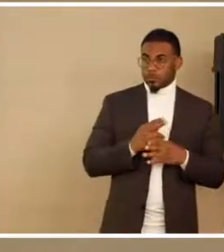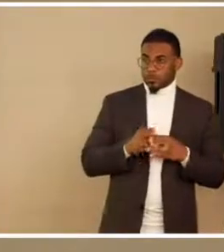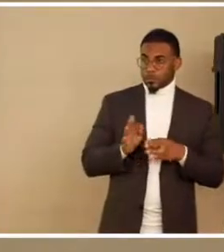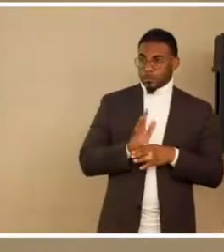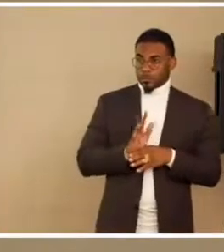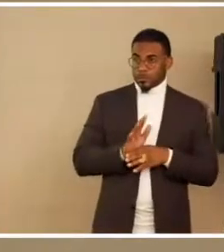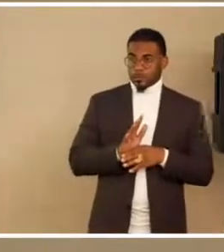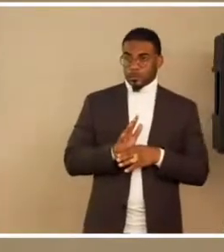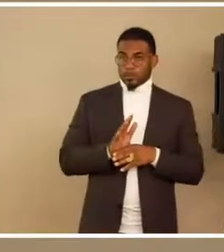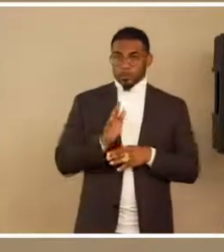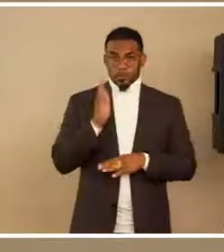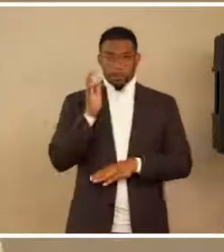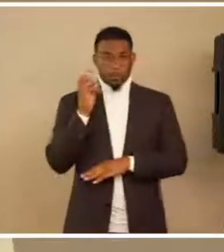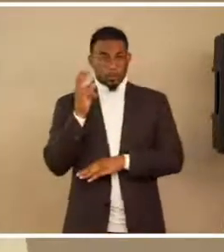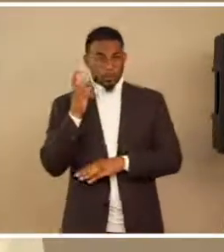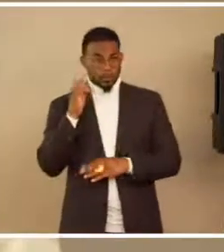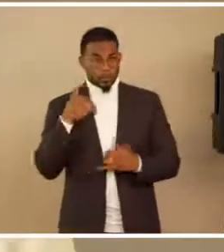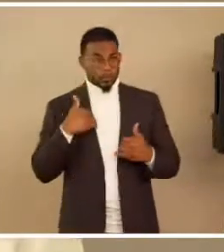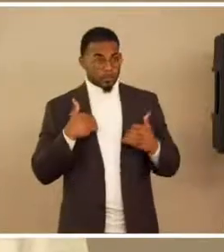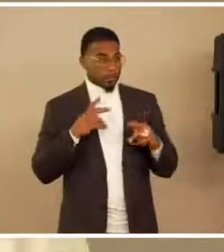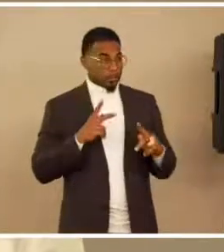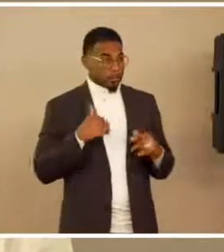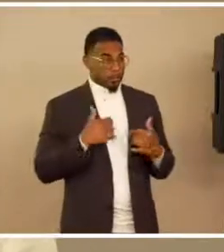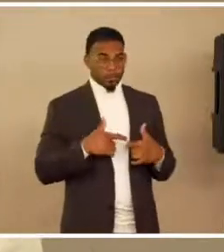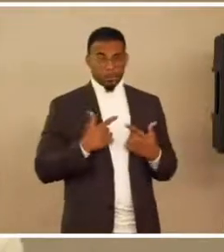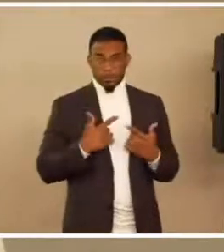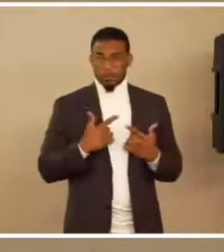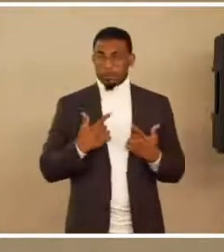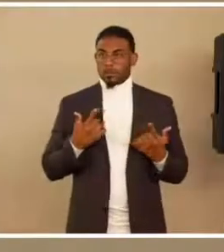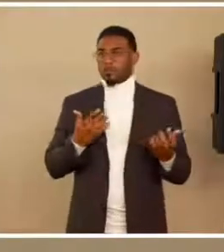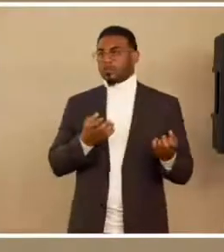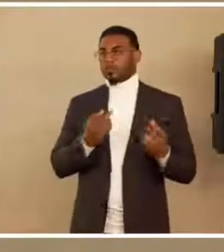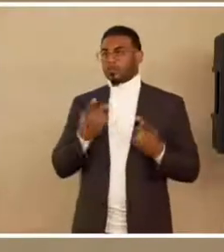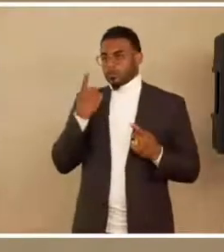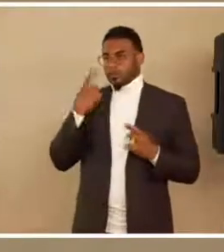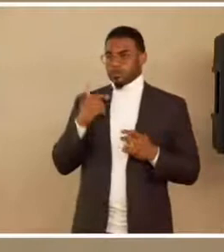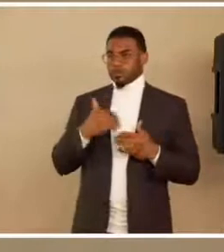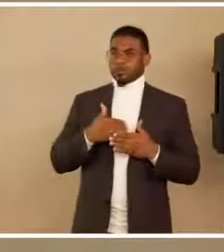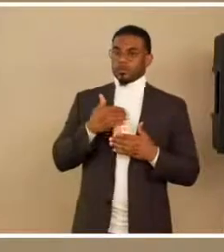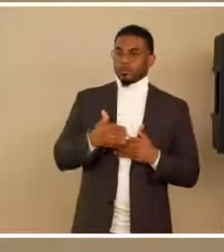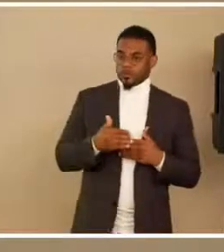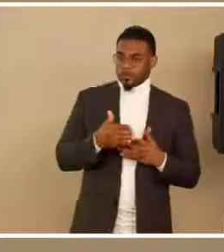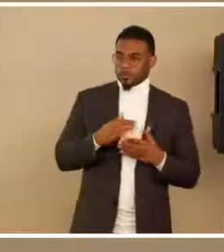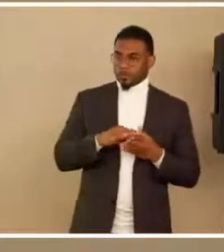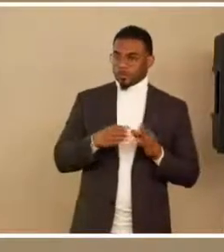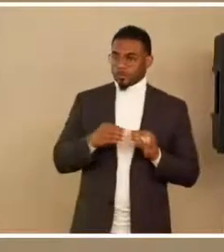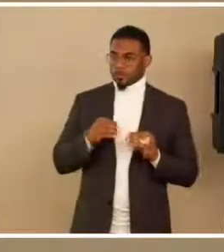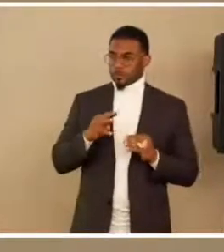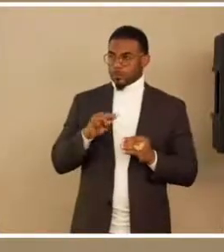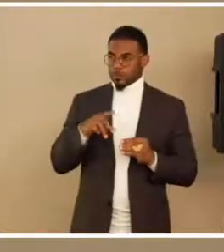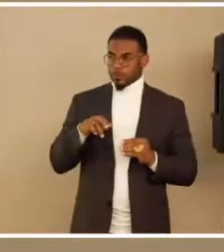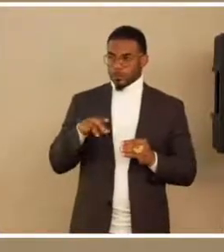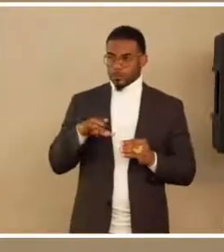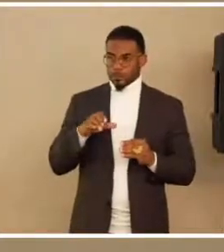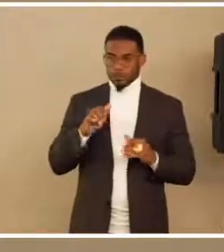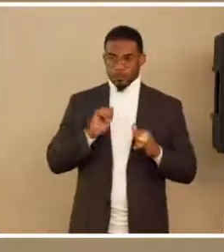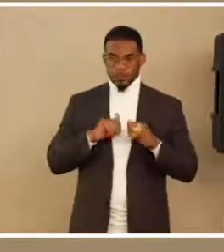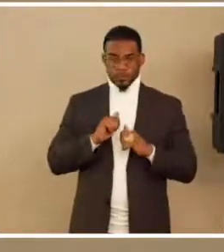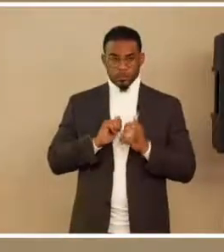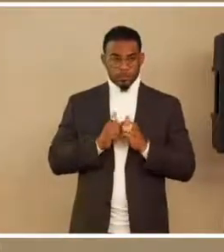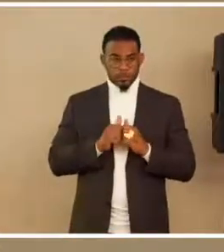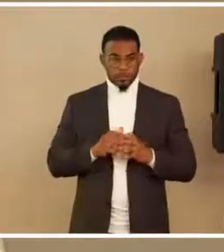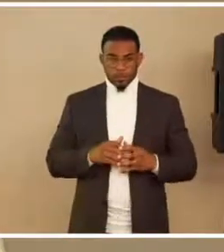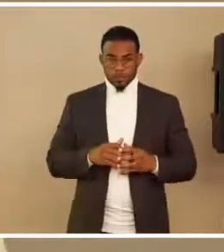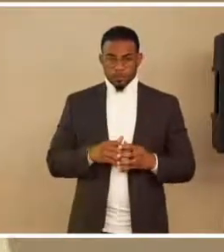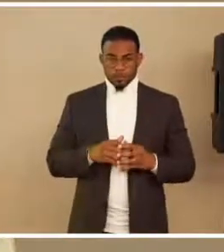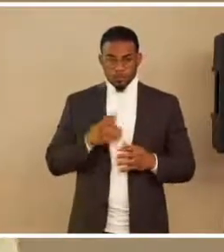films. At noon, if you have young people in your life, come back for the next narrative monologue performance and